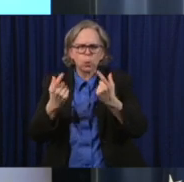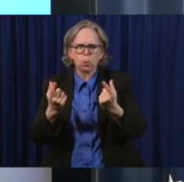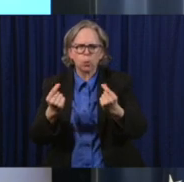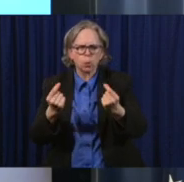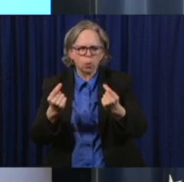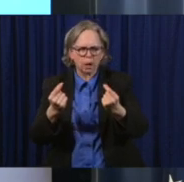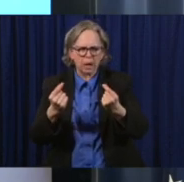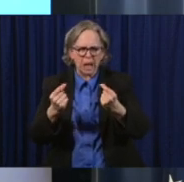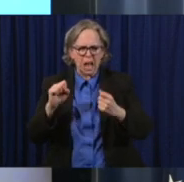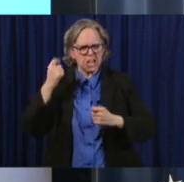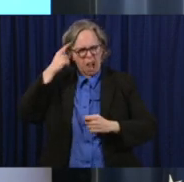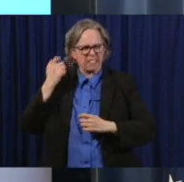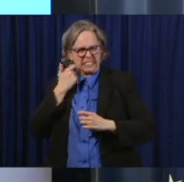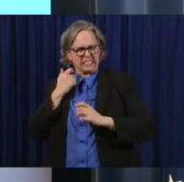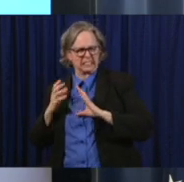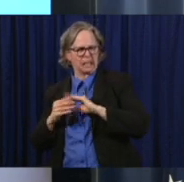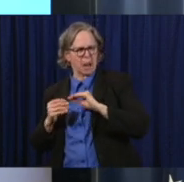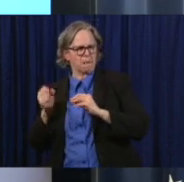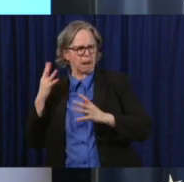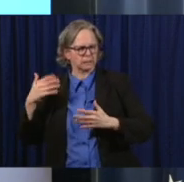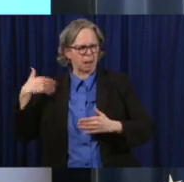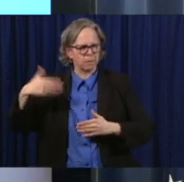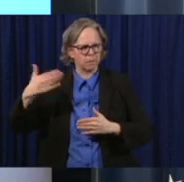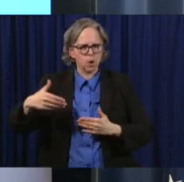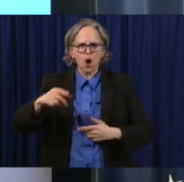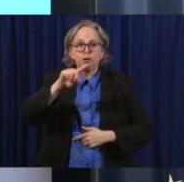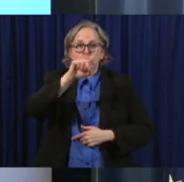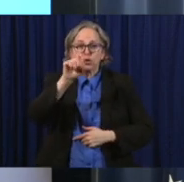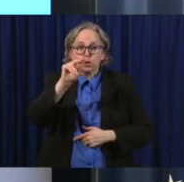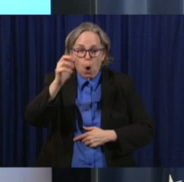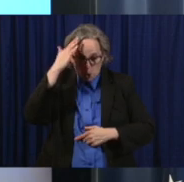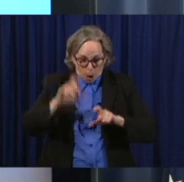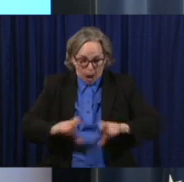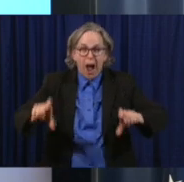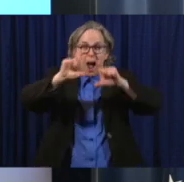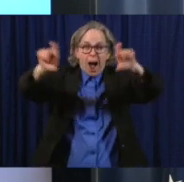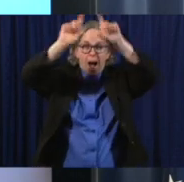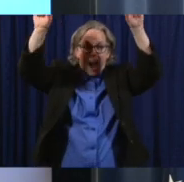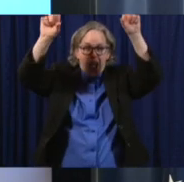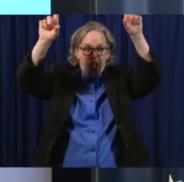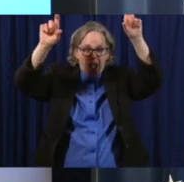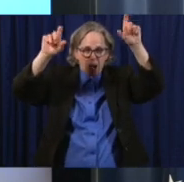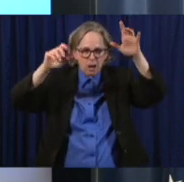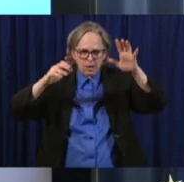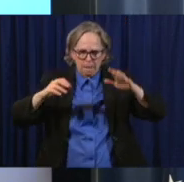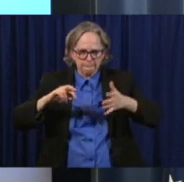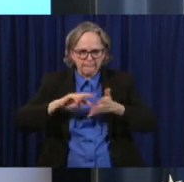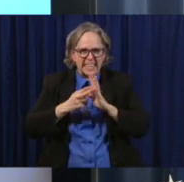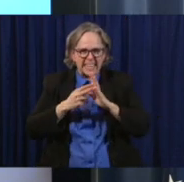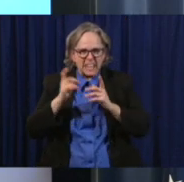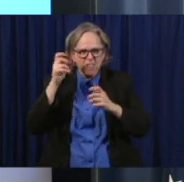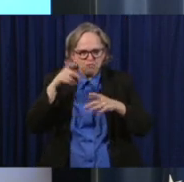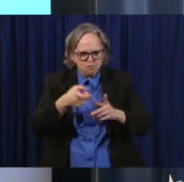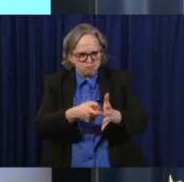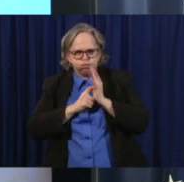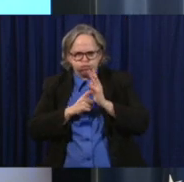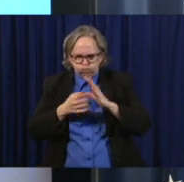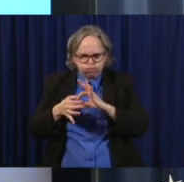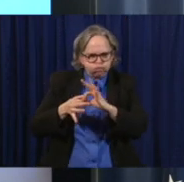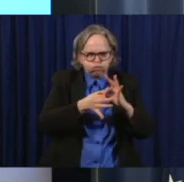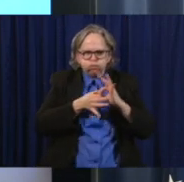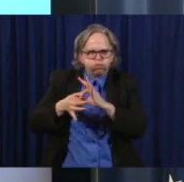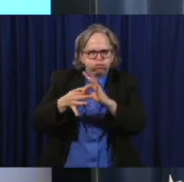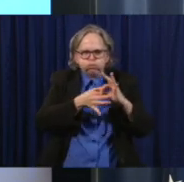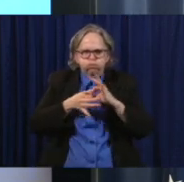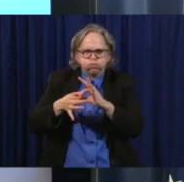hospital zones and the kind of coordination that's occurring across the three different areas of the state